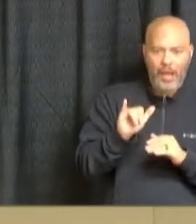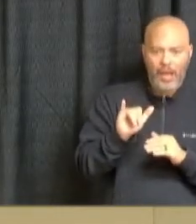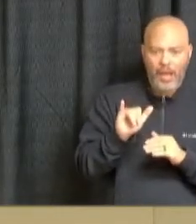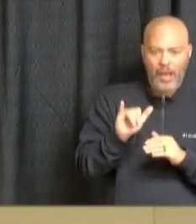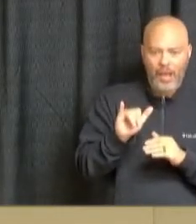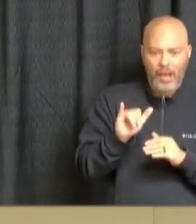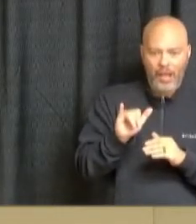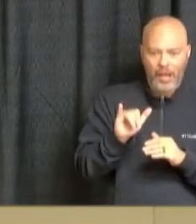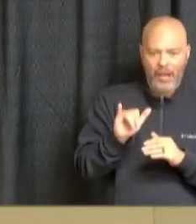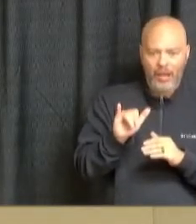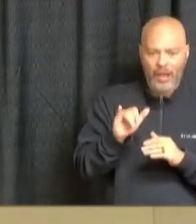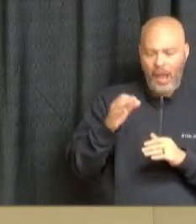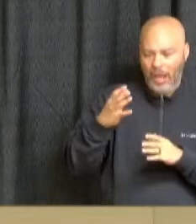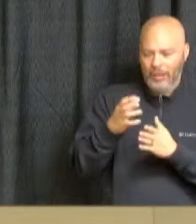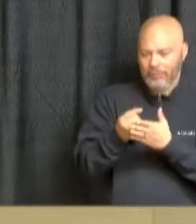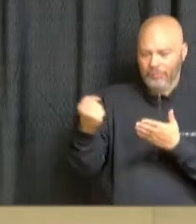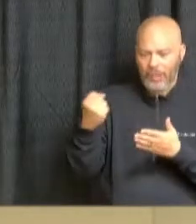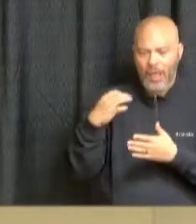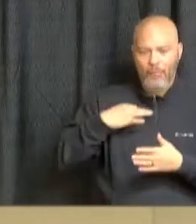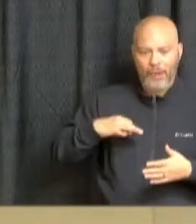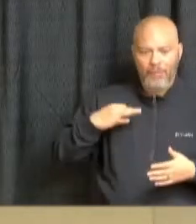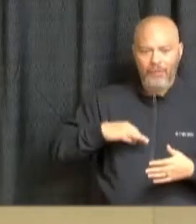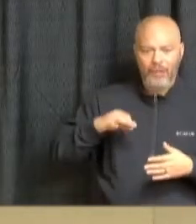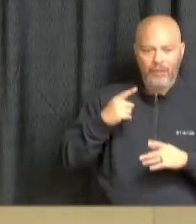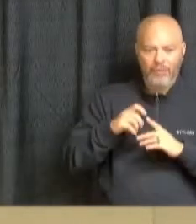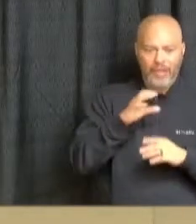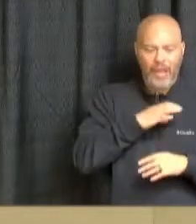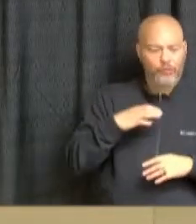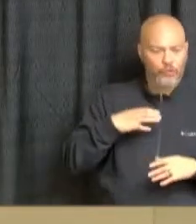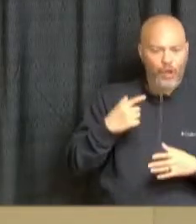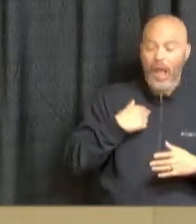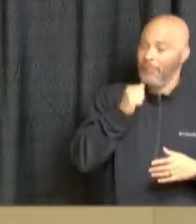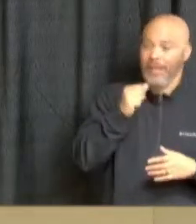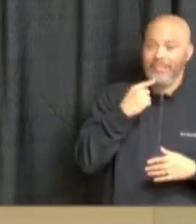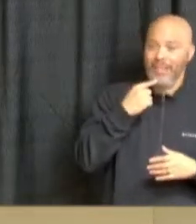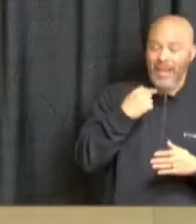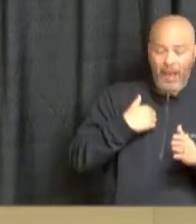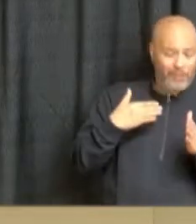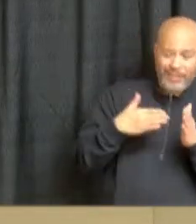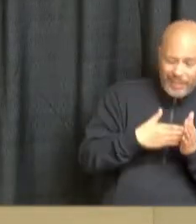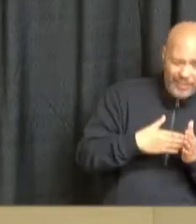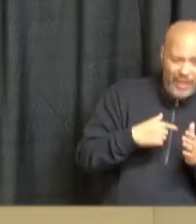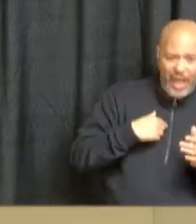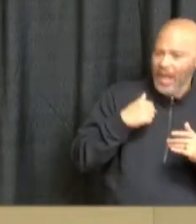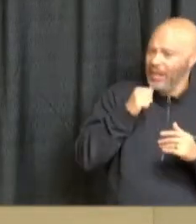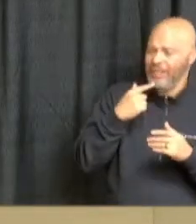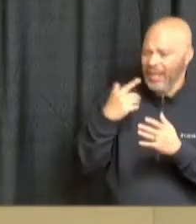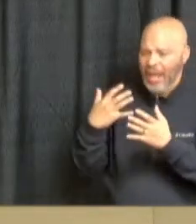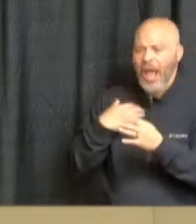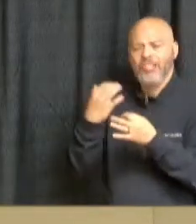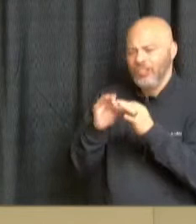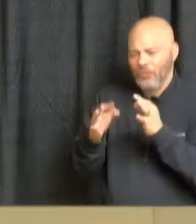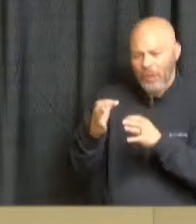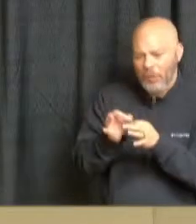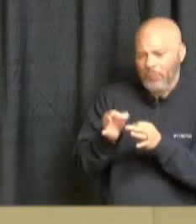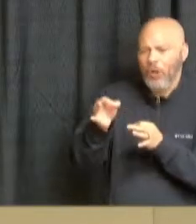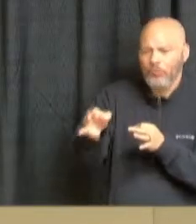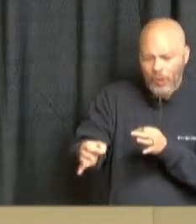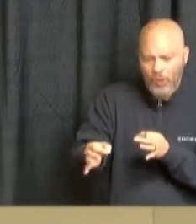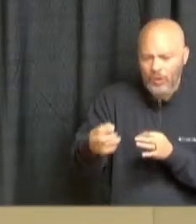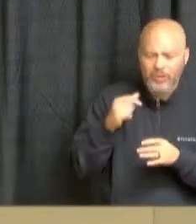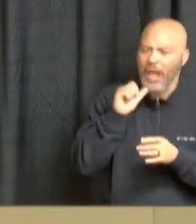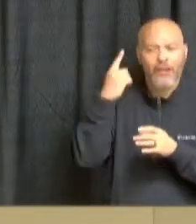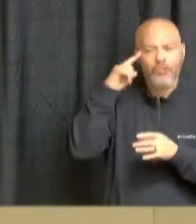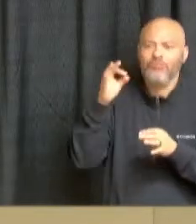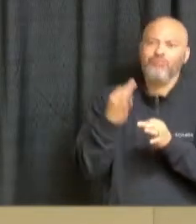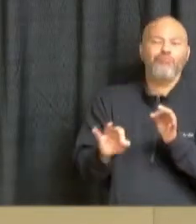away a benefit to the council. So I'm not saying I'm against it. I'm not saying I just want to postpone just to be